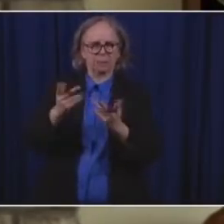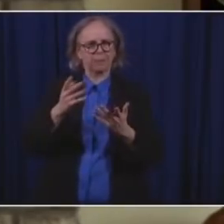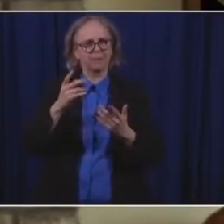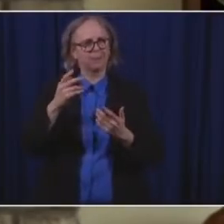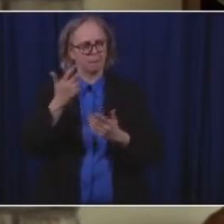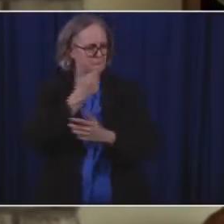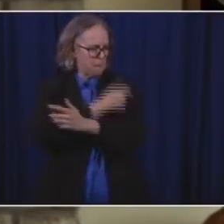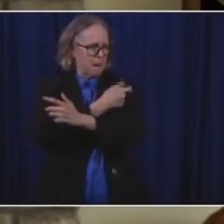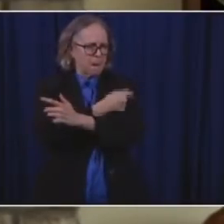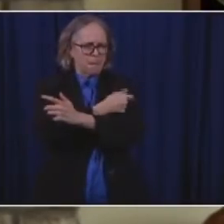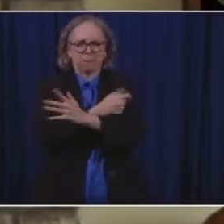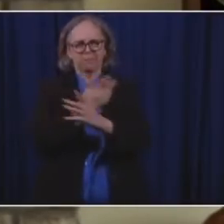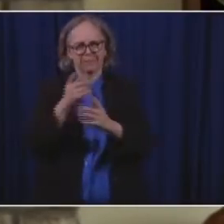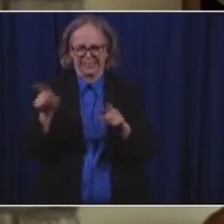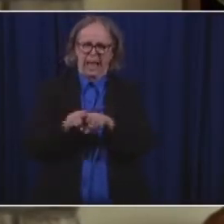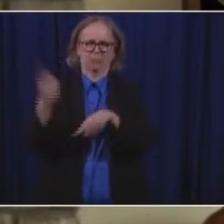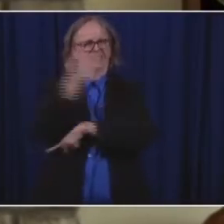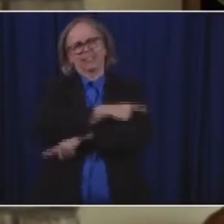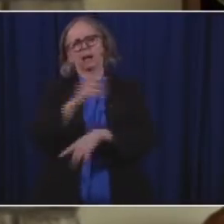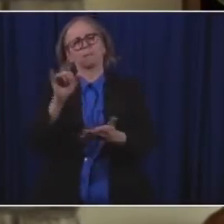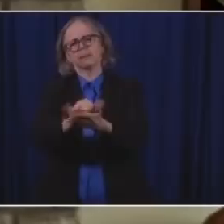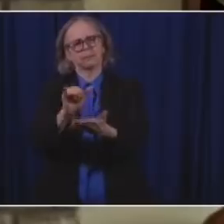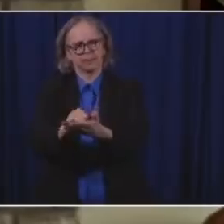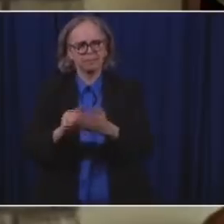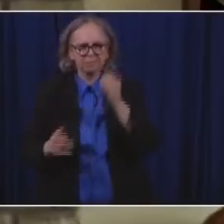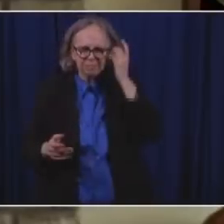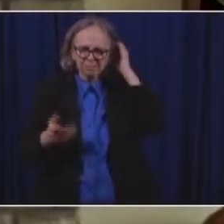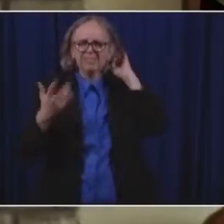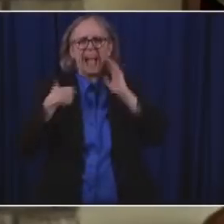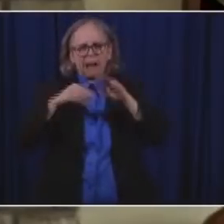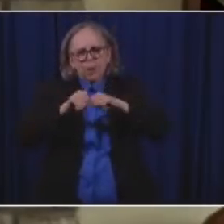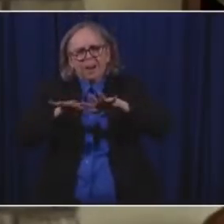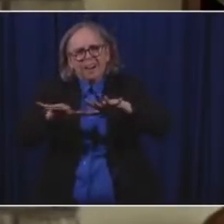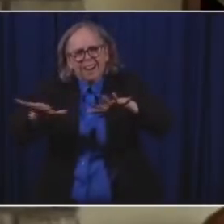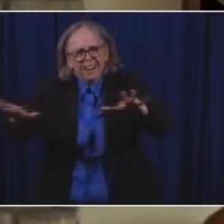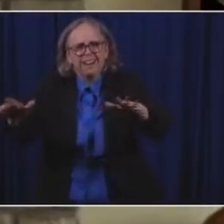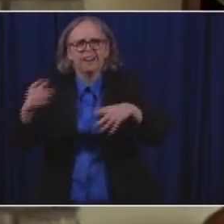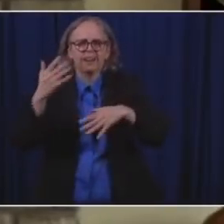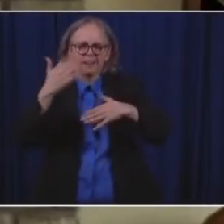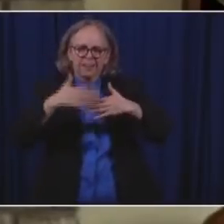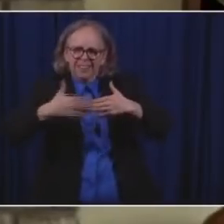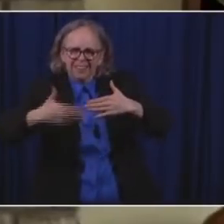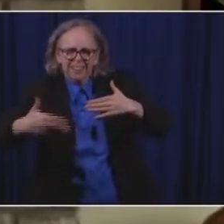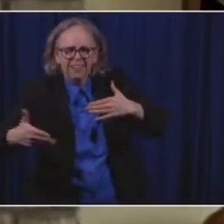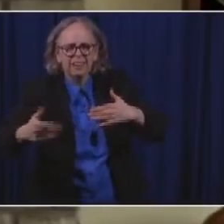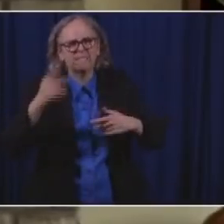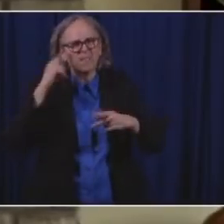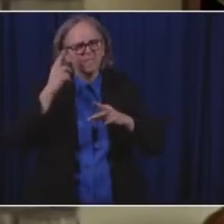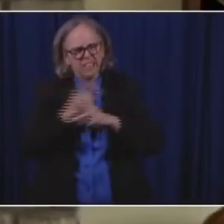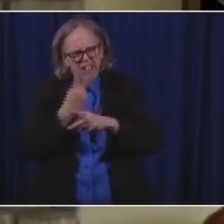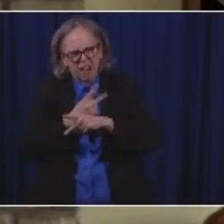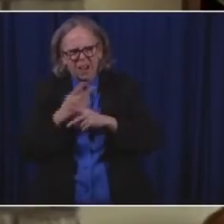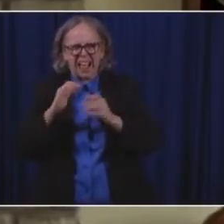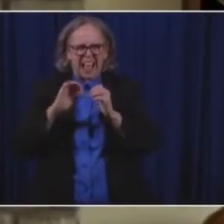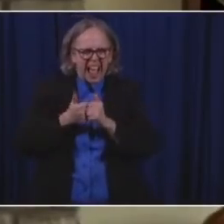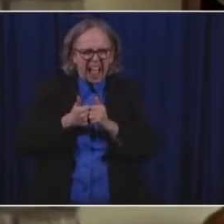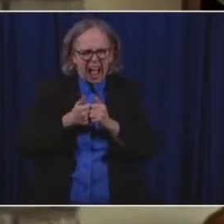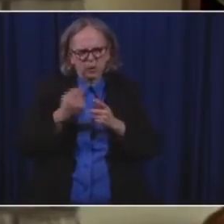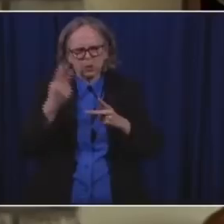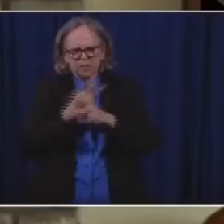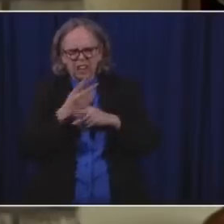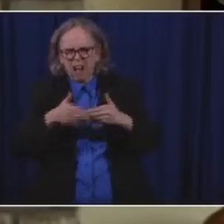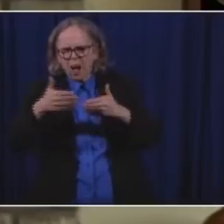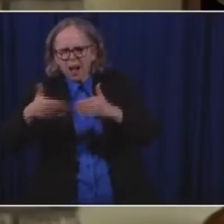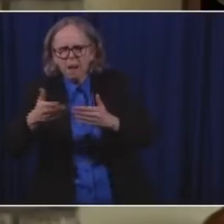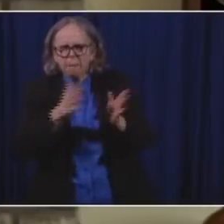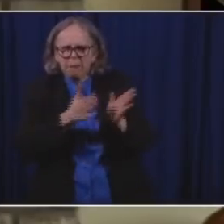These are large numbers, and we're going to have to, go through this. So part of it is we will give